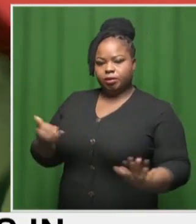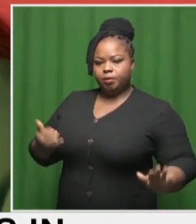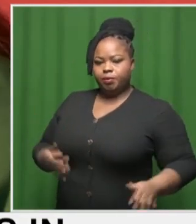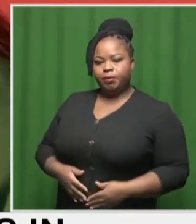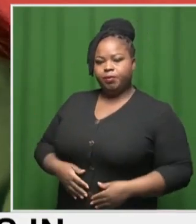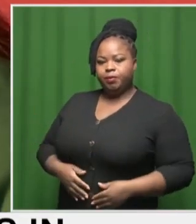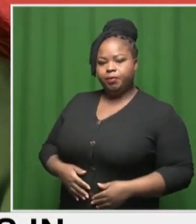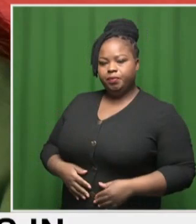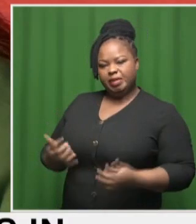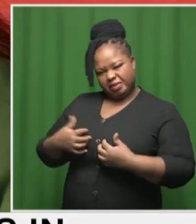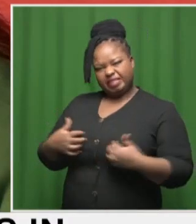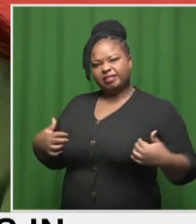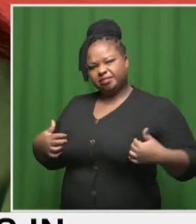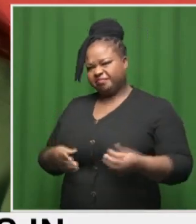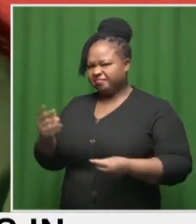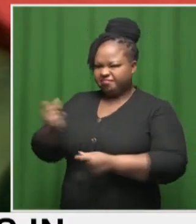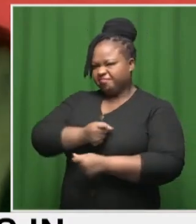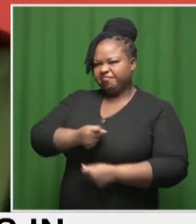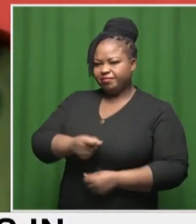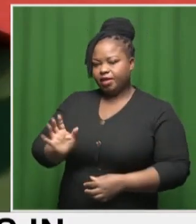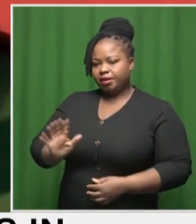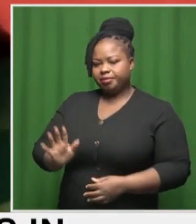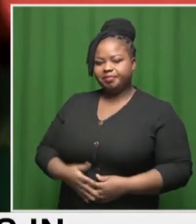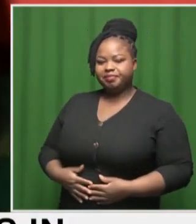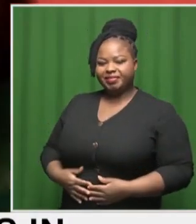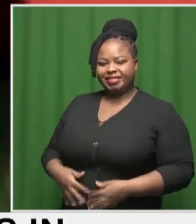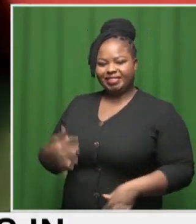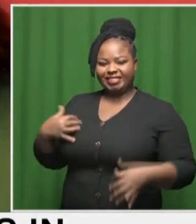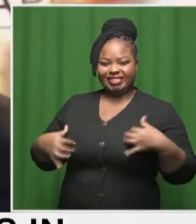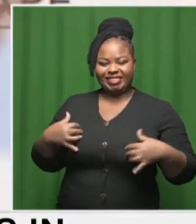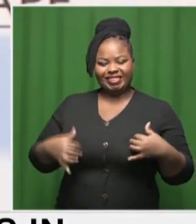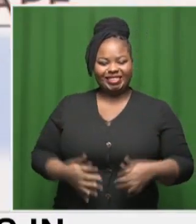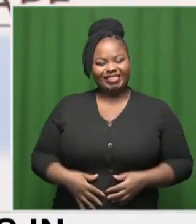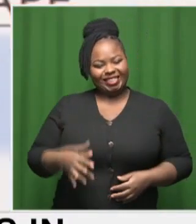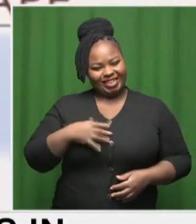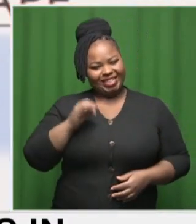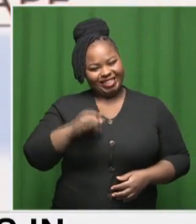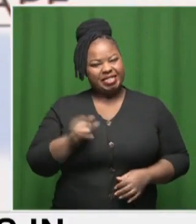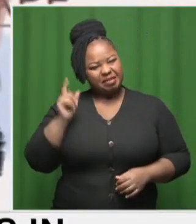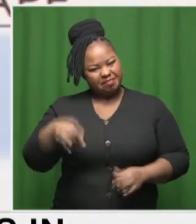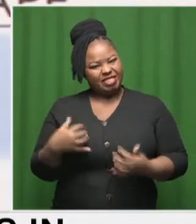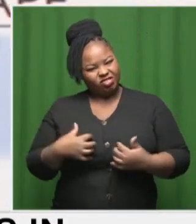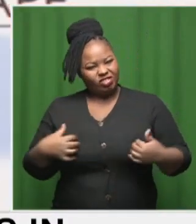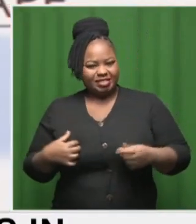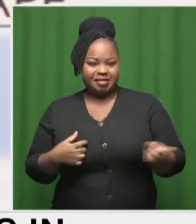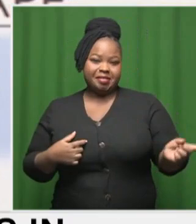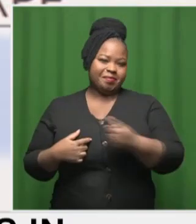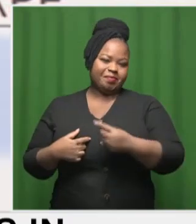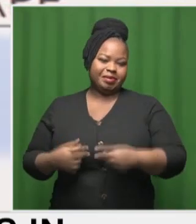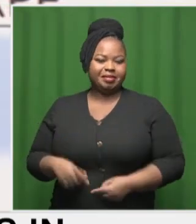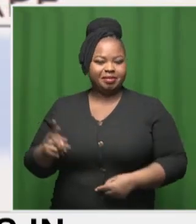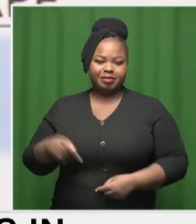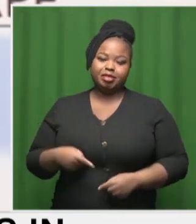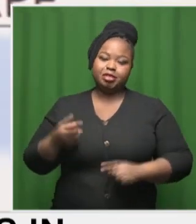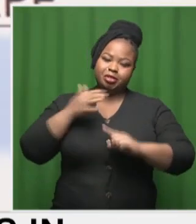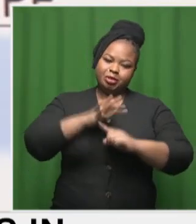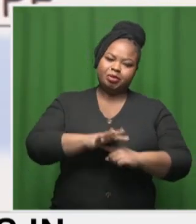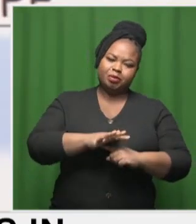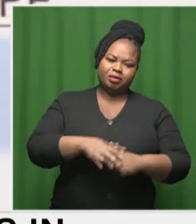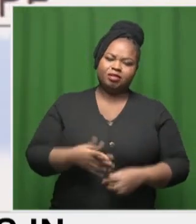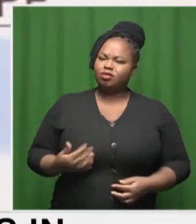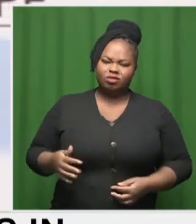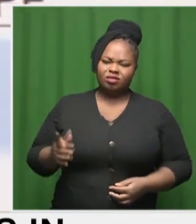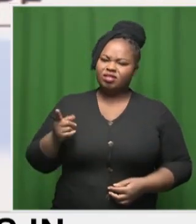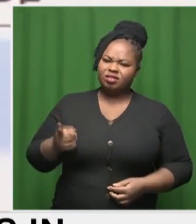Wales, they must stress them. I cannot wait for that game, and I love that. They must stress them. They must show that they're not